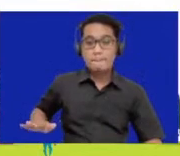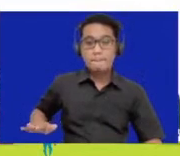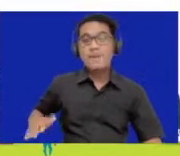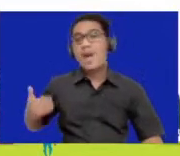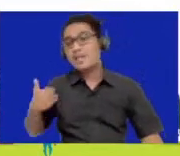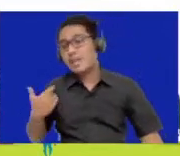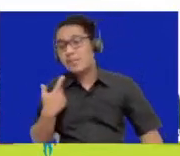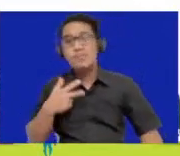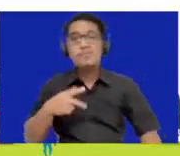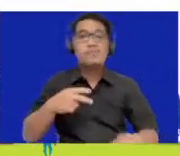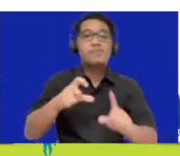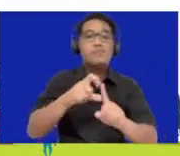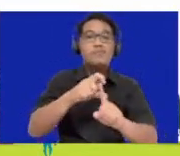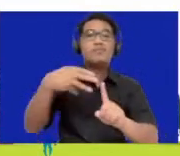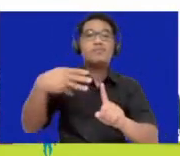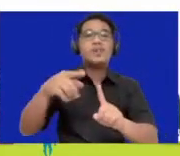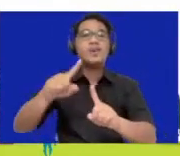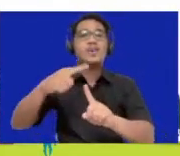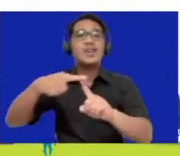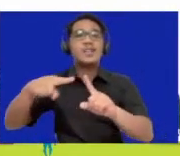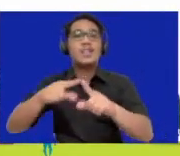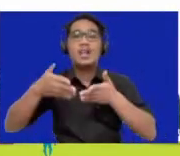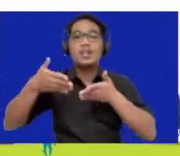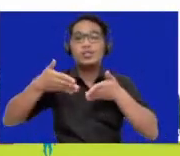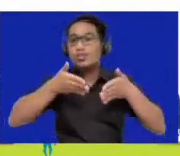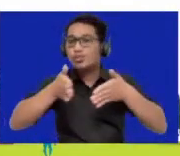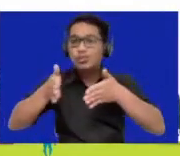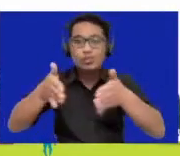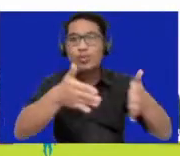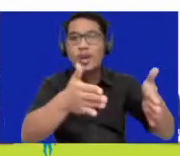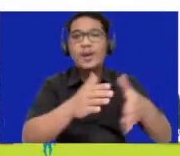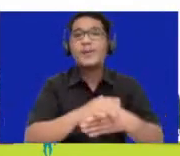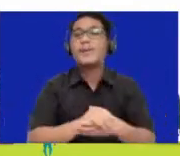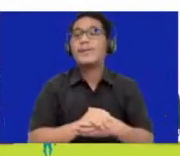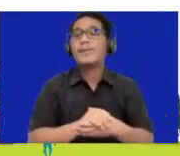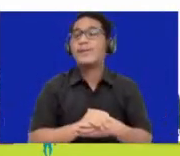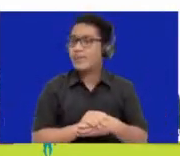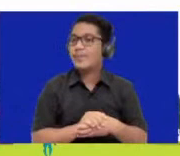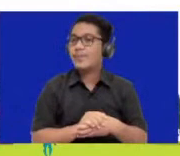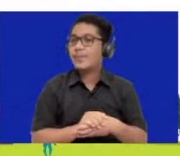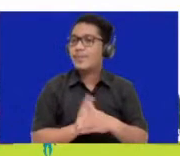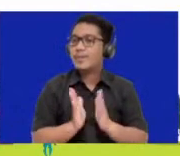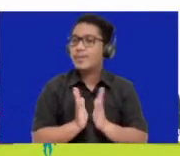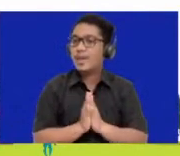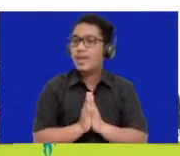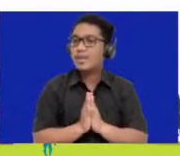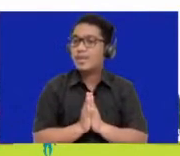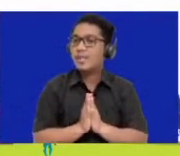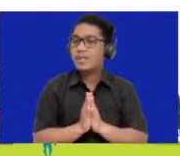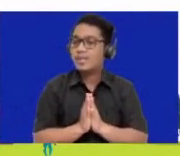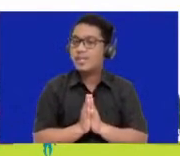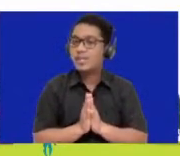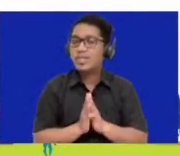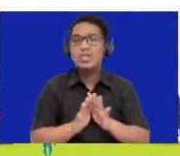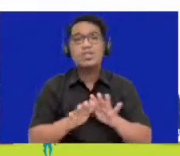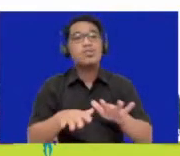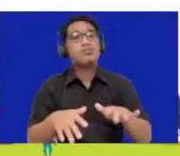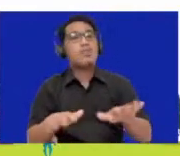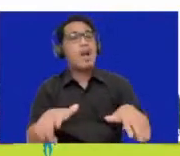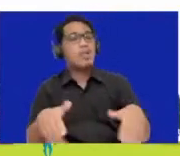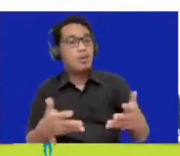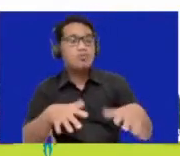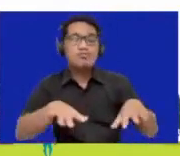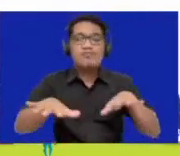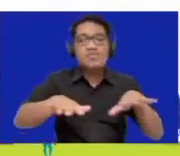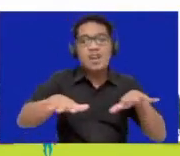largest rivers of the world are coming together and discharging all in the Bay of Bengal. So in